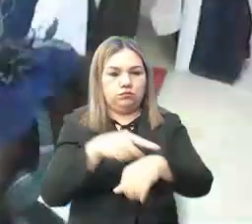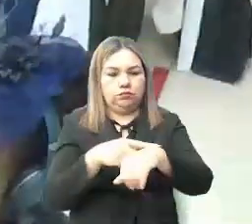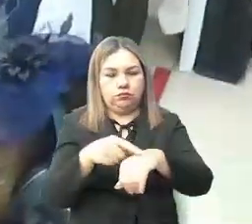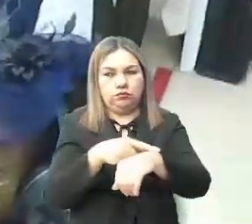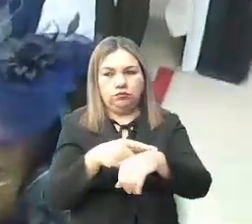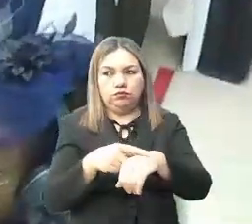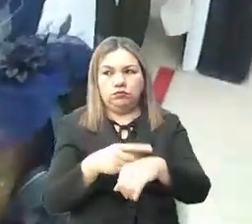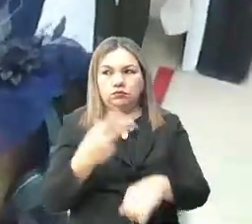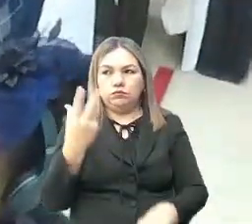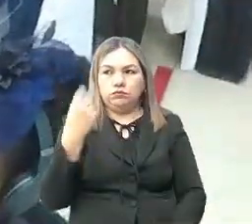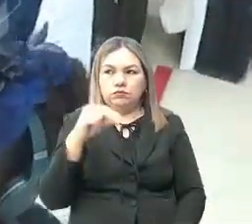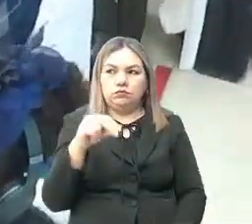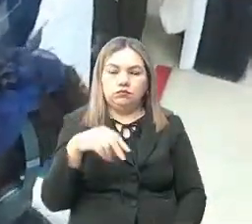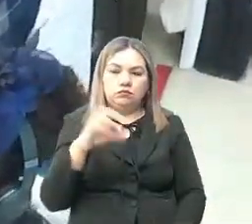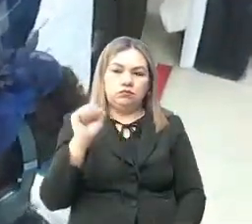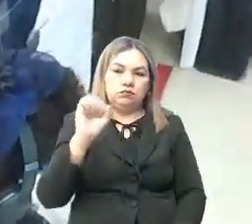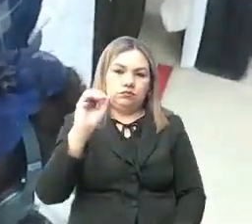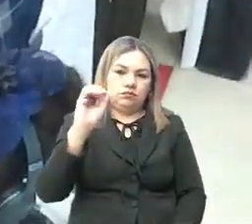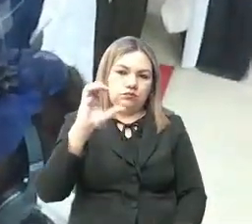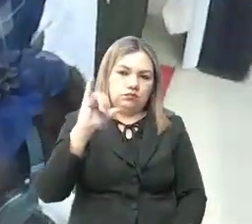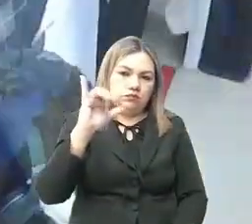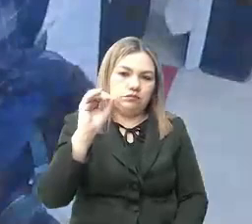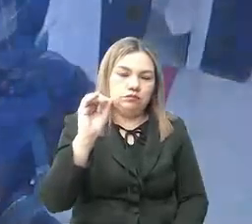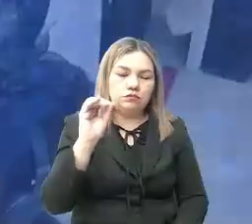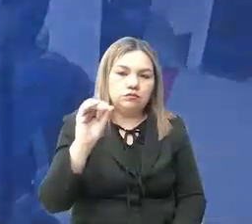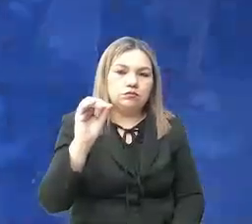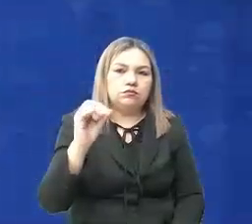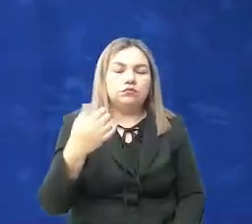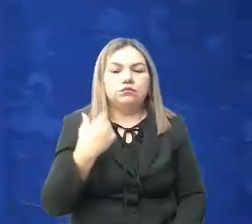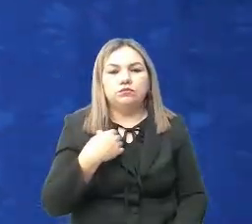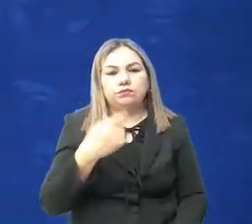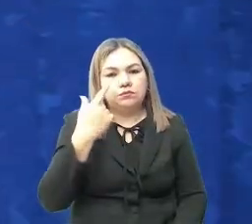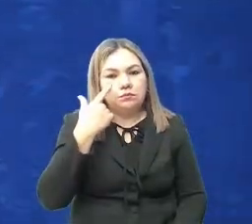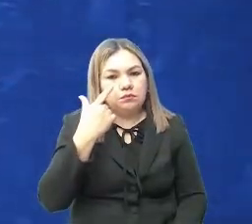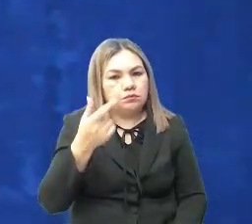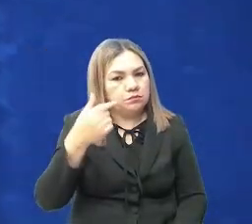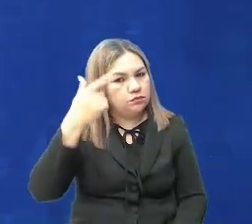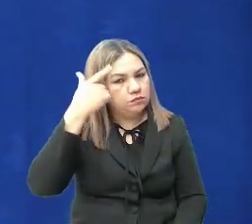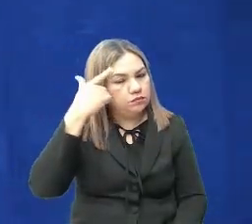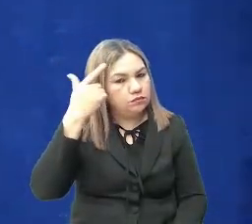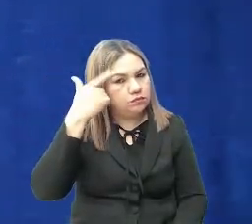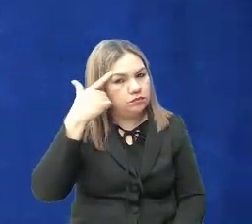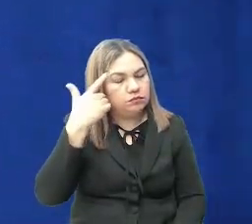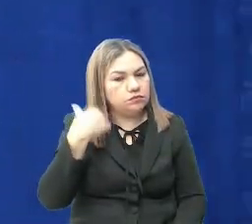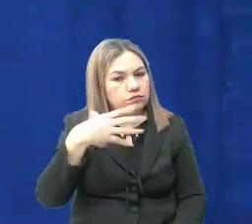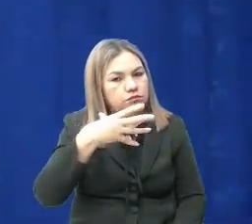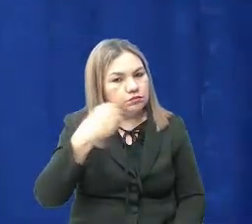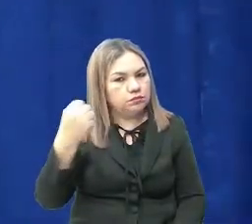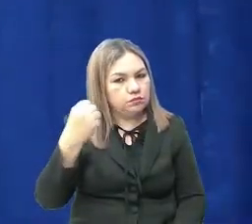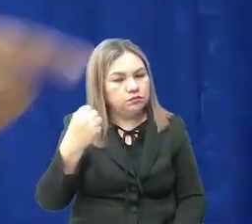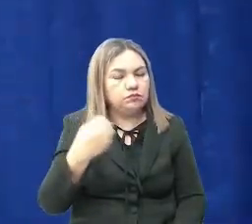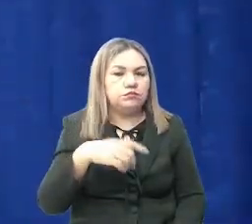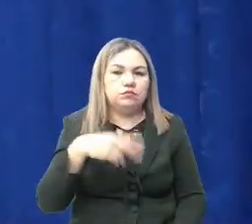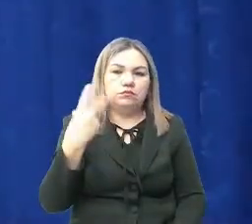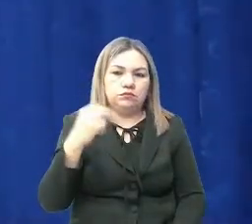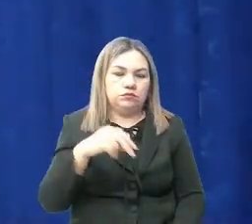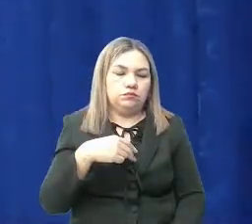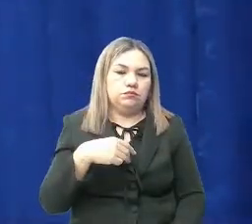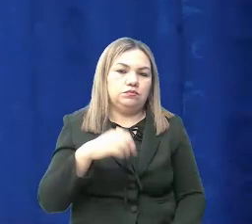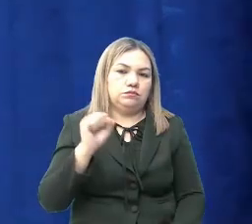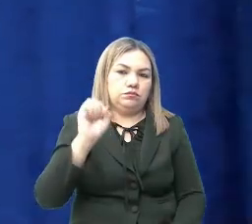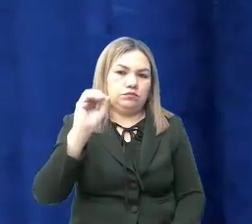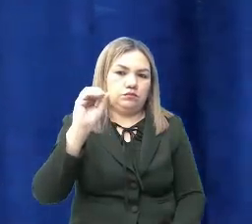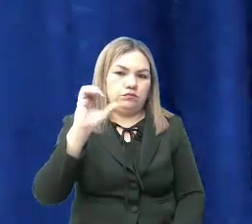time. You're not going to be member. You're not going to be member that see you as a mentality